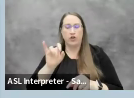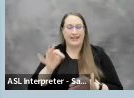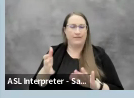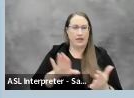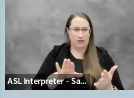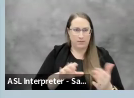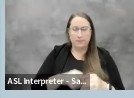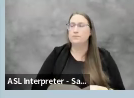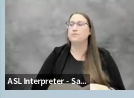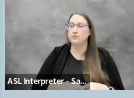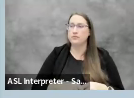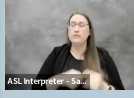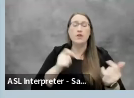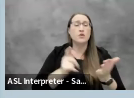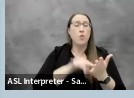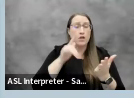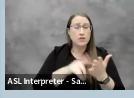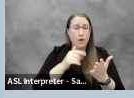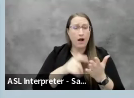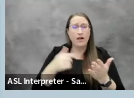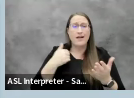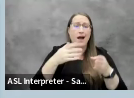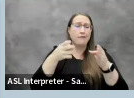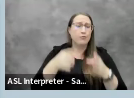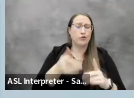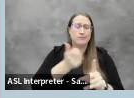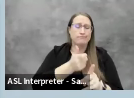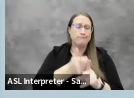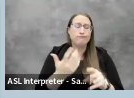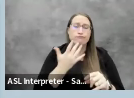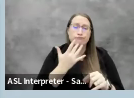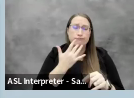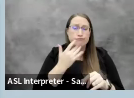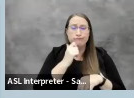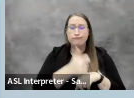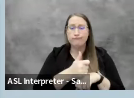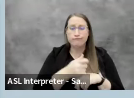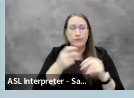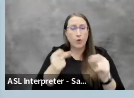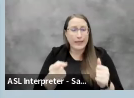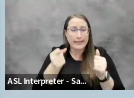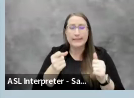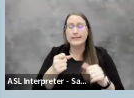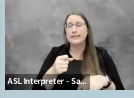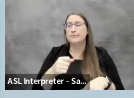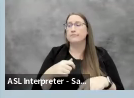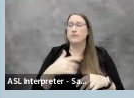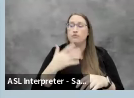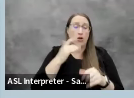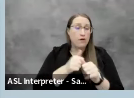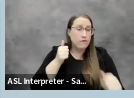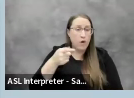please. So once in a while, we have someone who wants to have something done relatively quickly to avoid